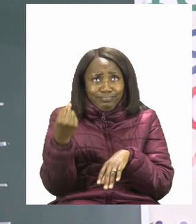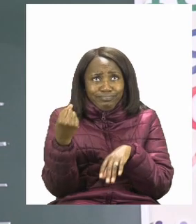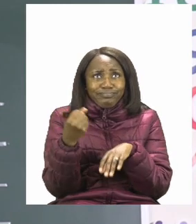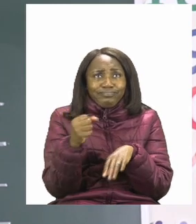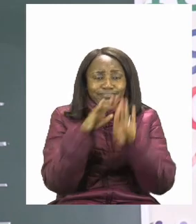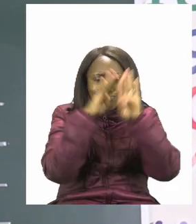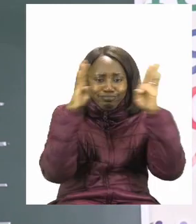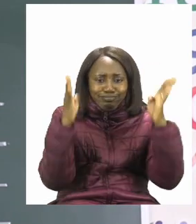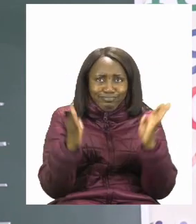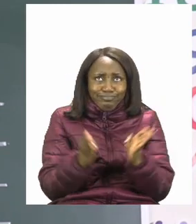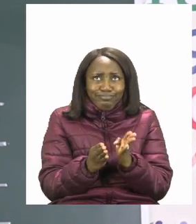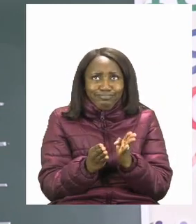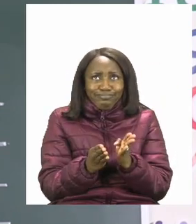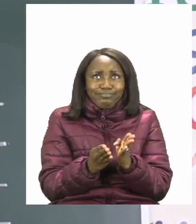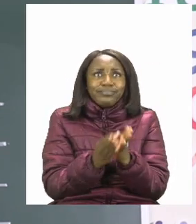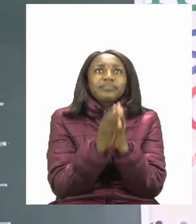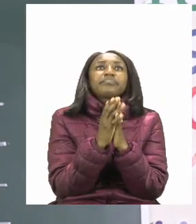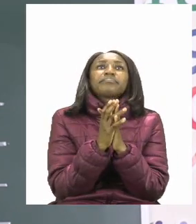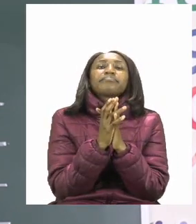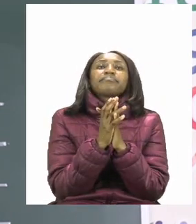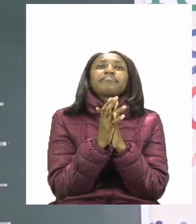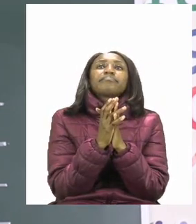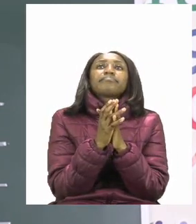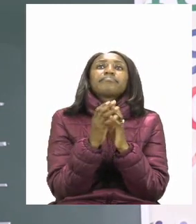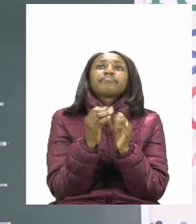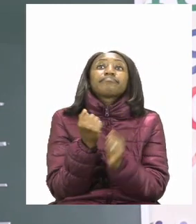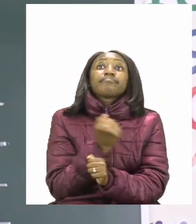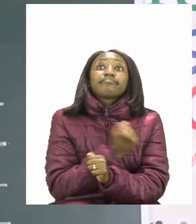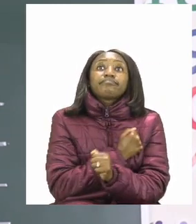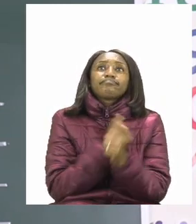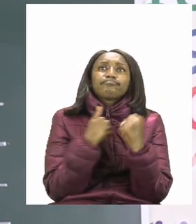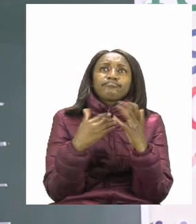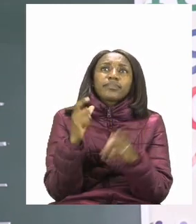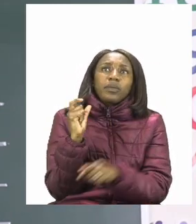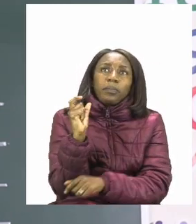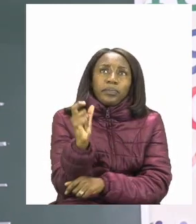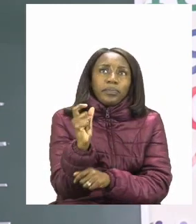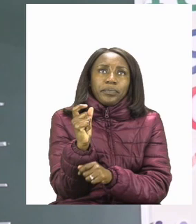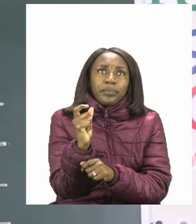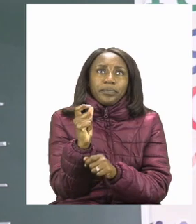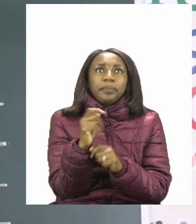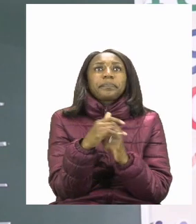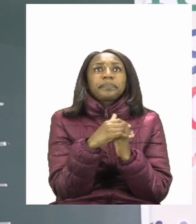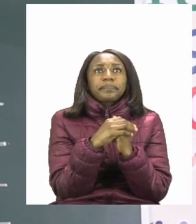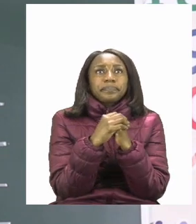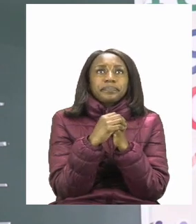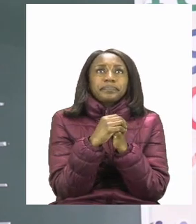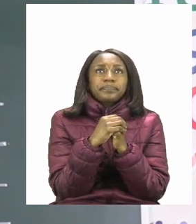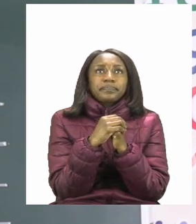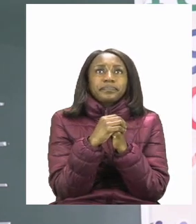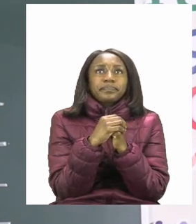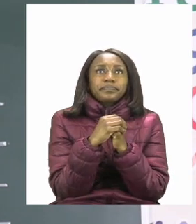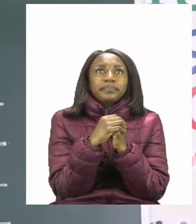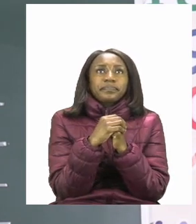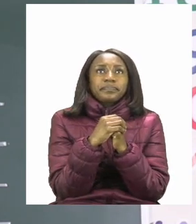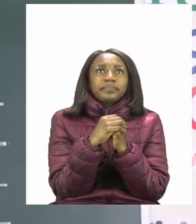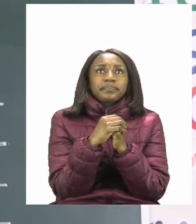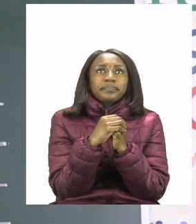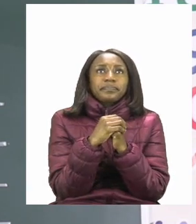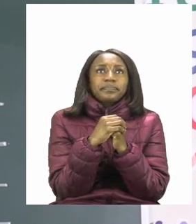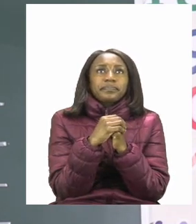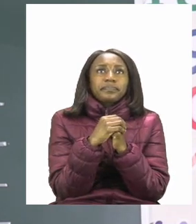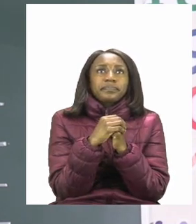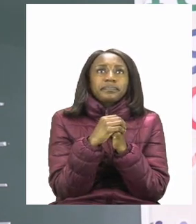to start with capital letter M for the word mother. Now remember, boys and girls, when